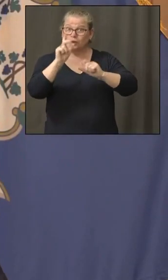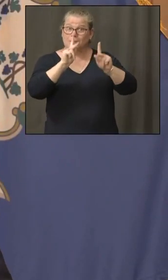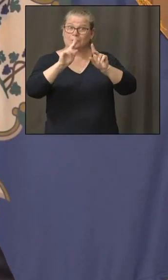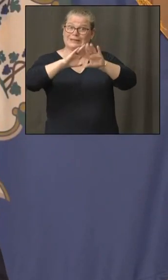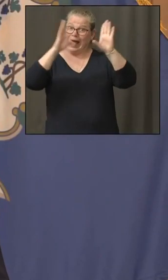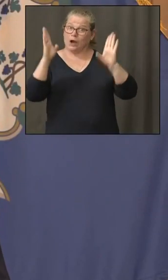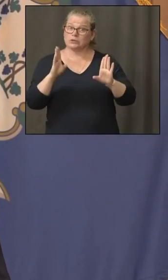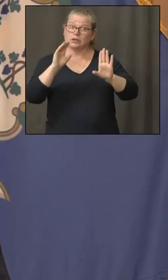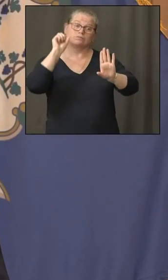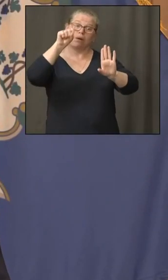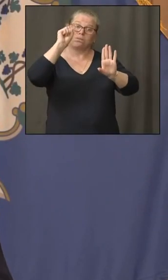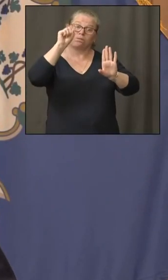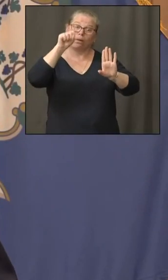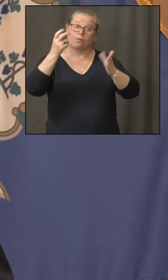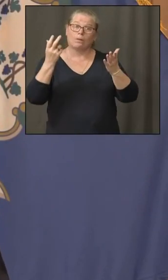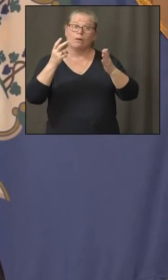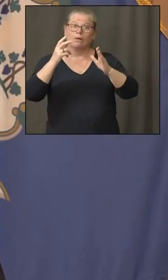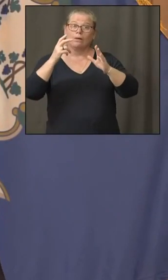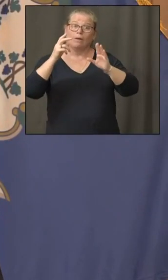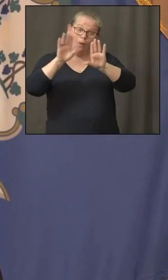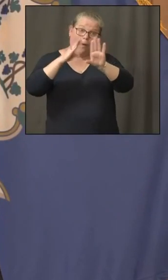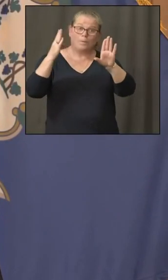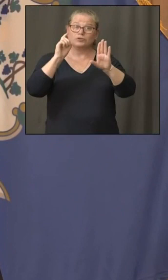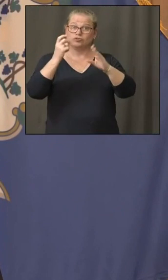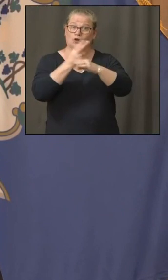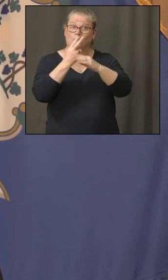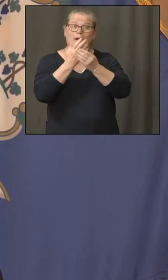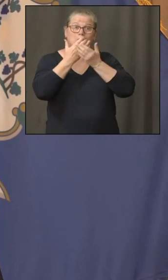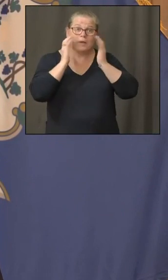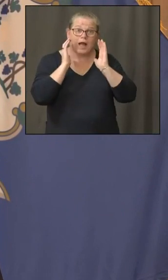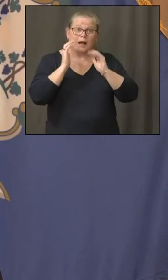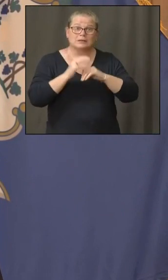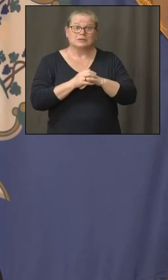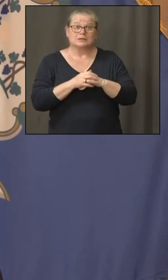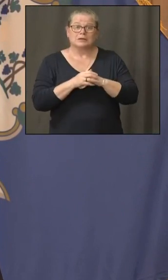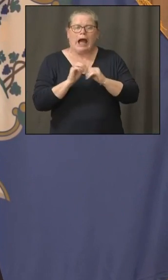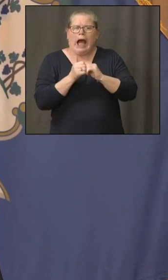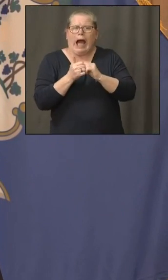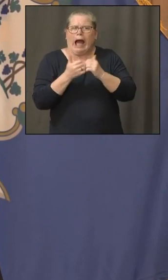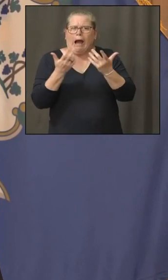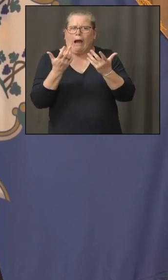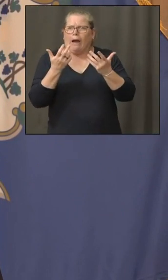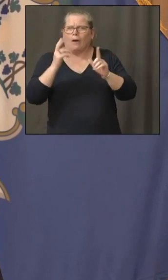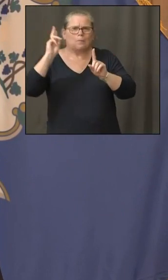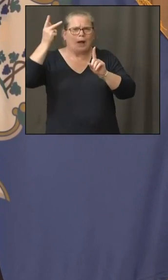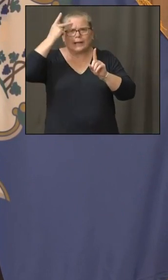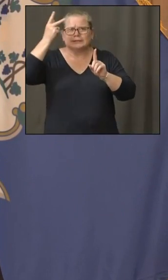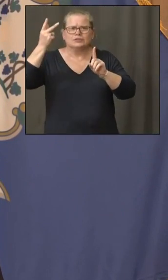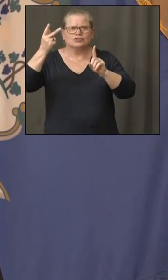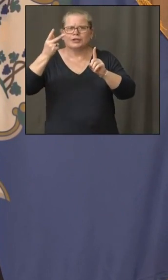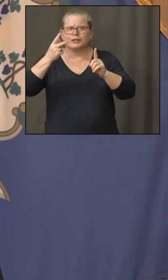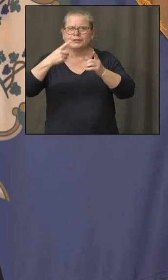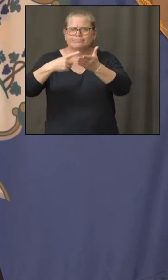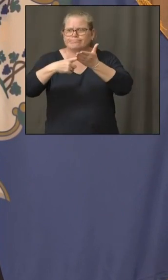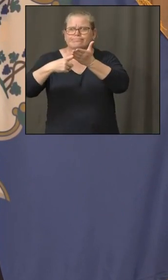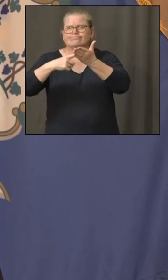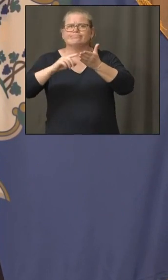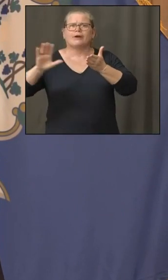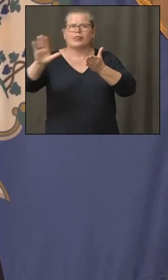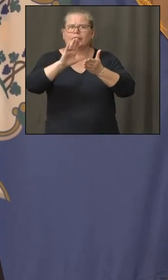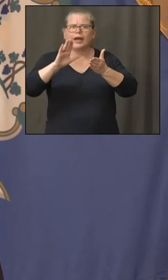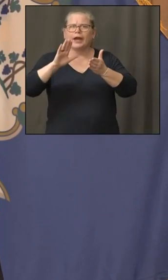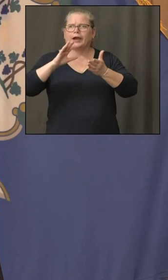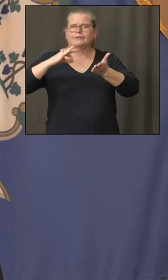think telephone is often a pretty effective way to talk to people. We've all discovered Zoom and prioritize